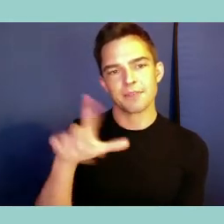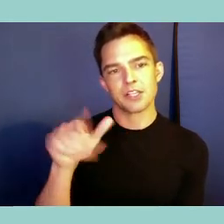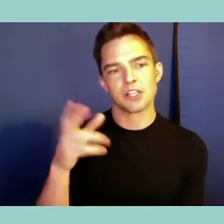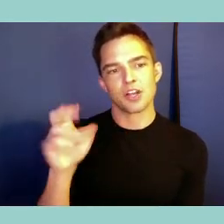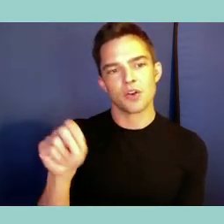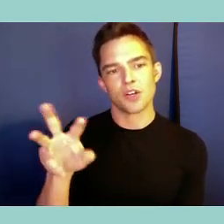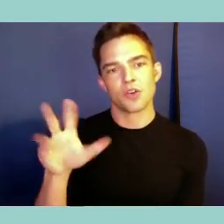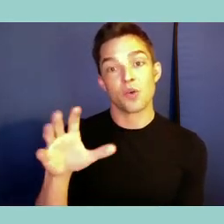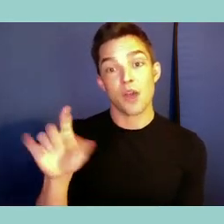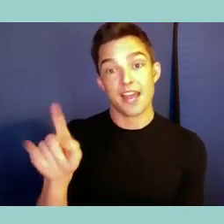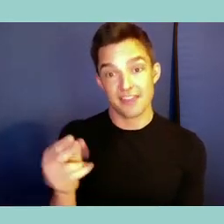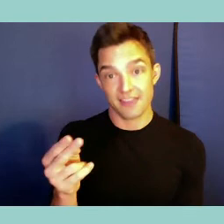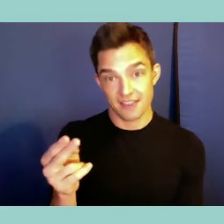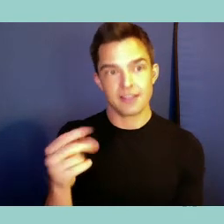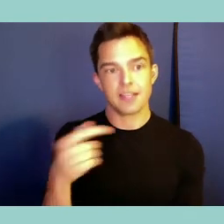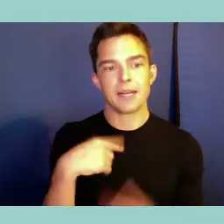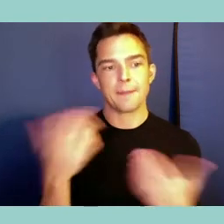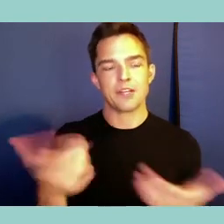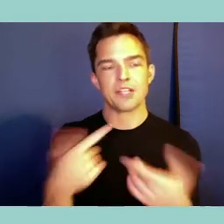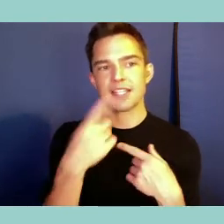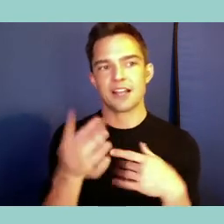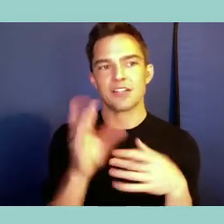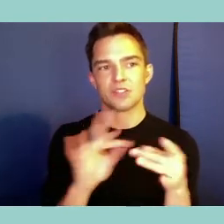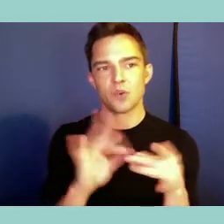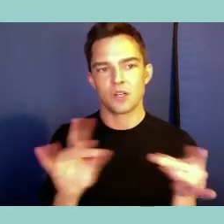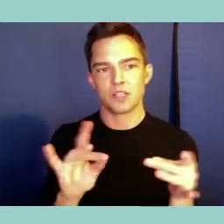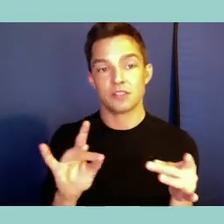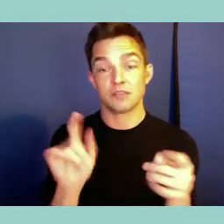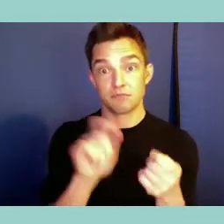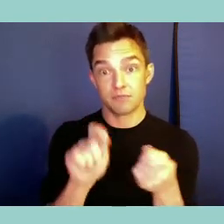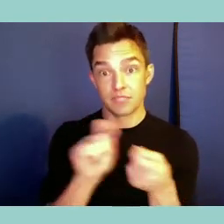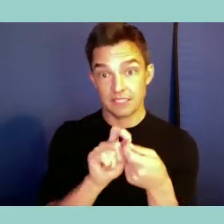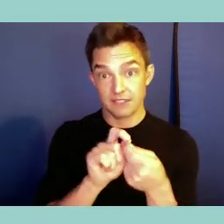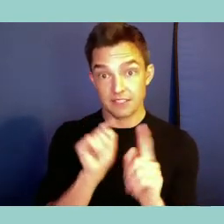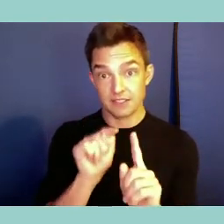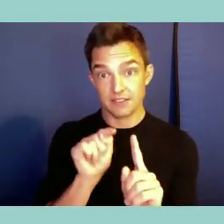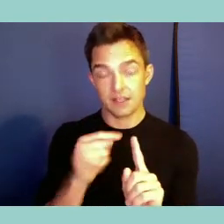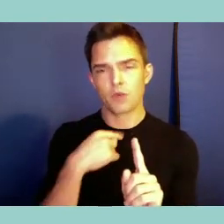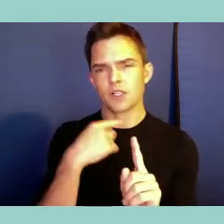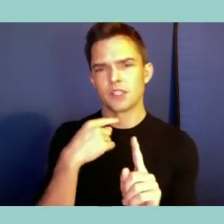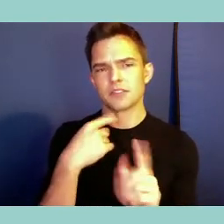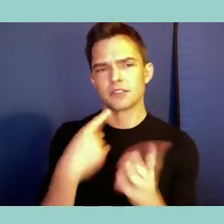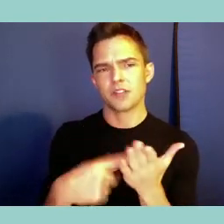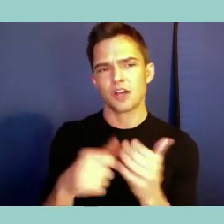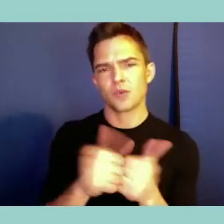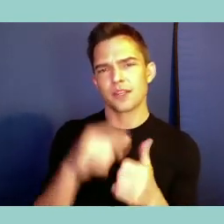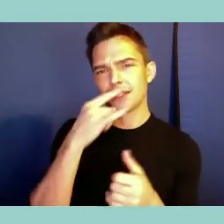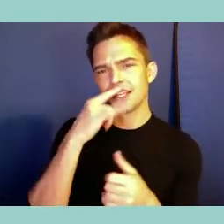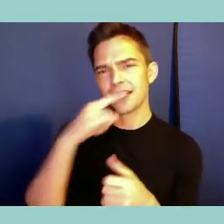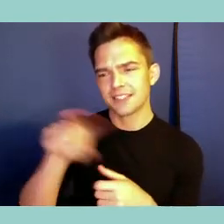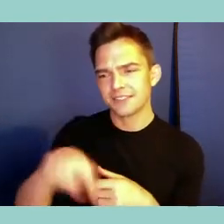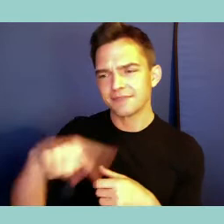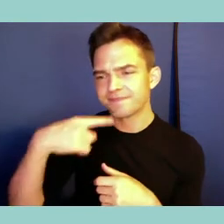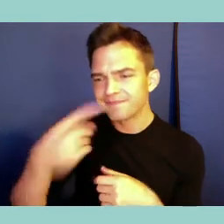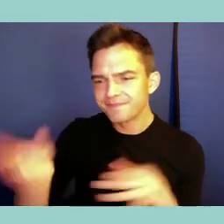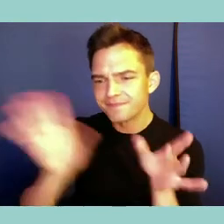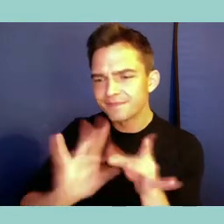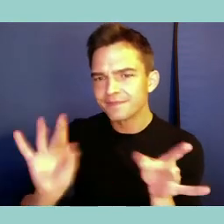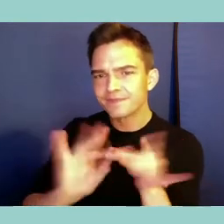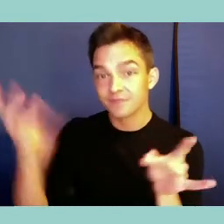Hi, I'm Lauren Wyeth, and I'm here to tell a story. And in particular, I want to talk with the